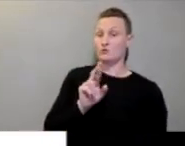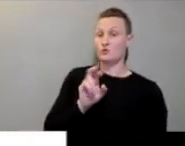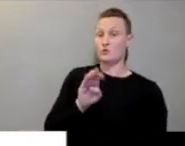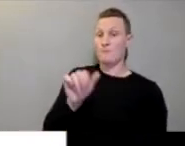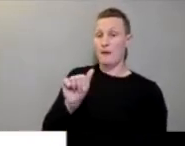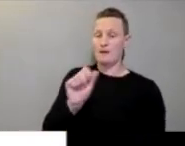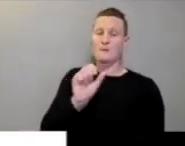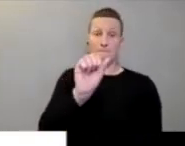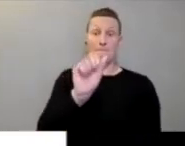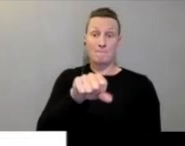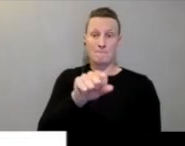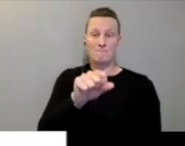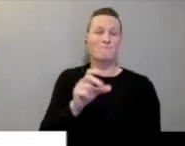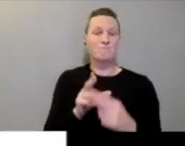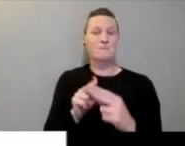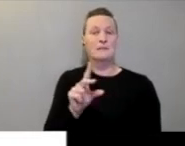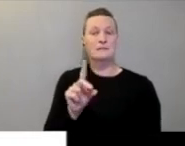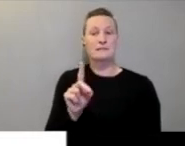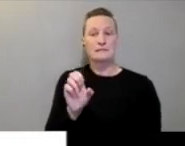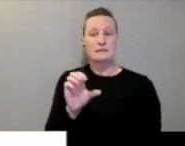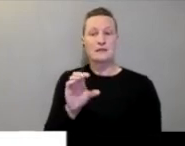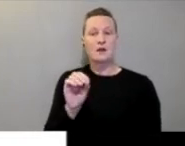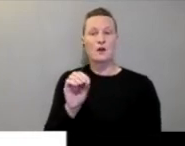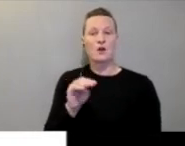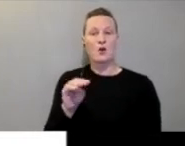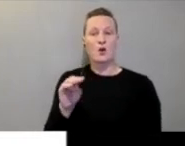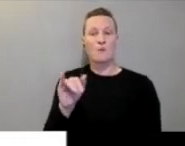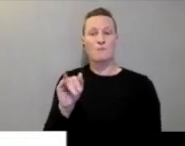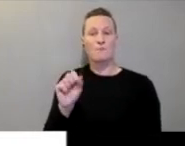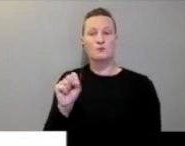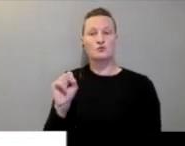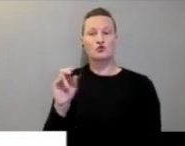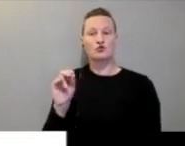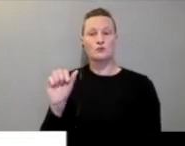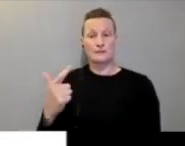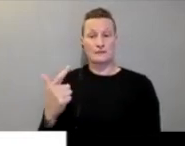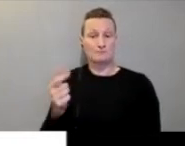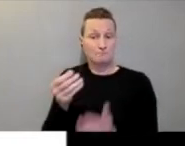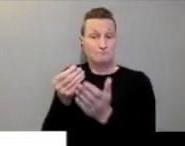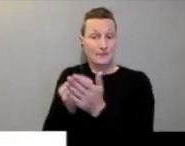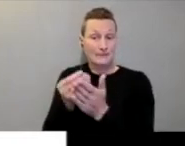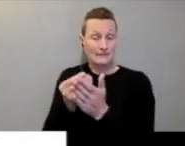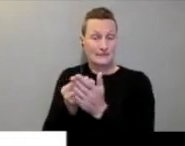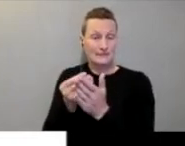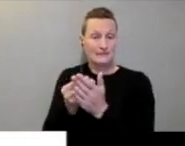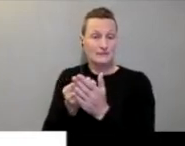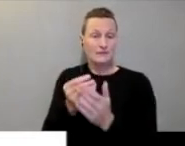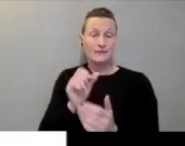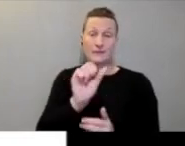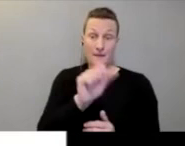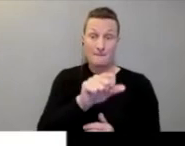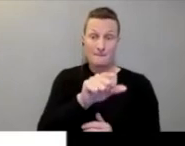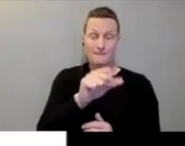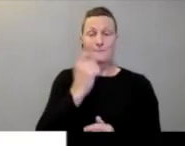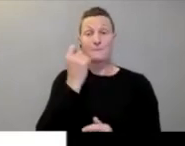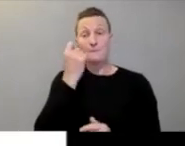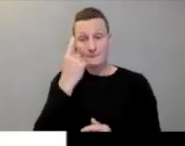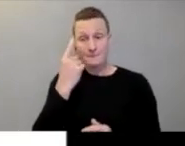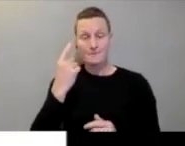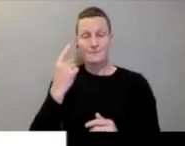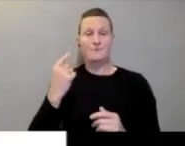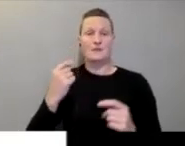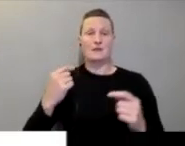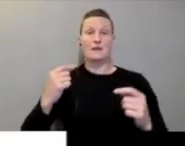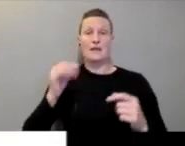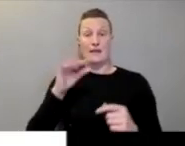decommissioning, but I will say that, so this is not really a channel to get a permanent artwork